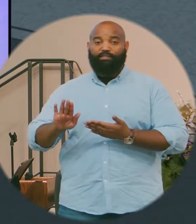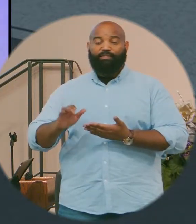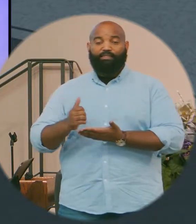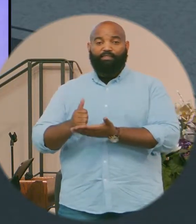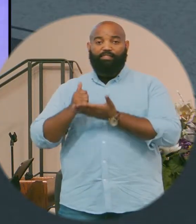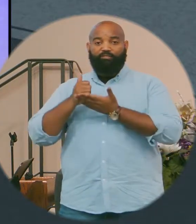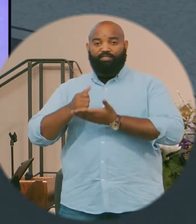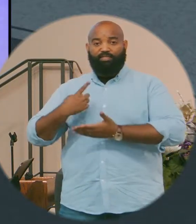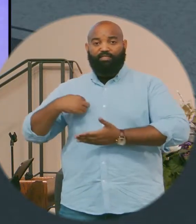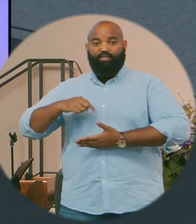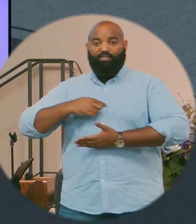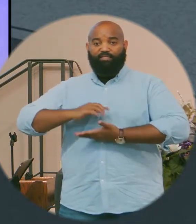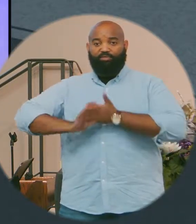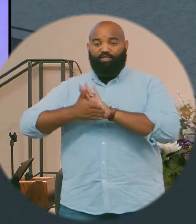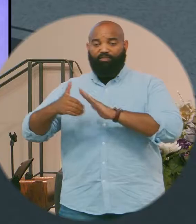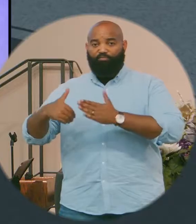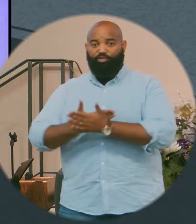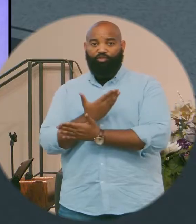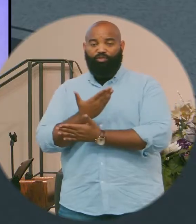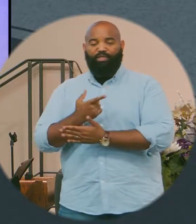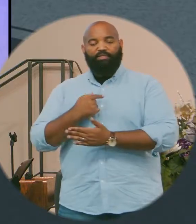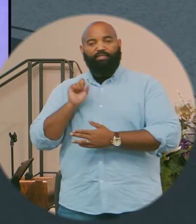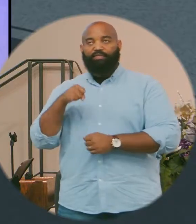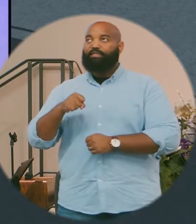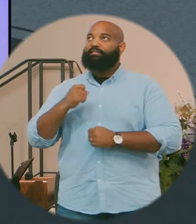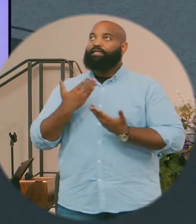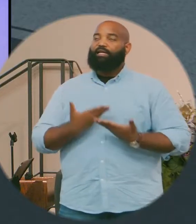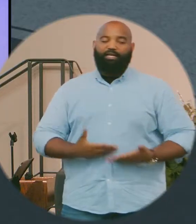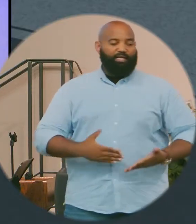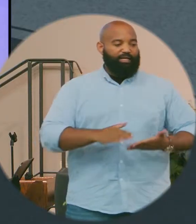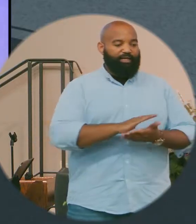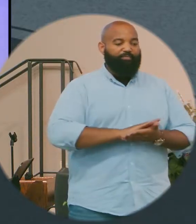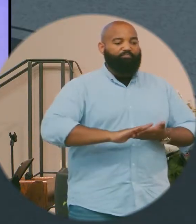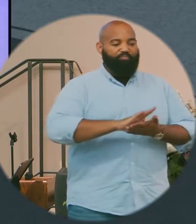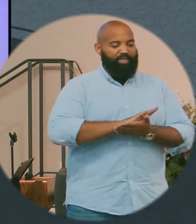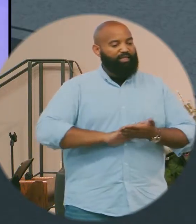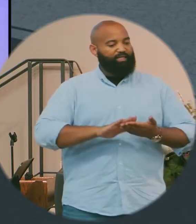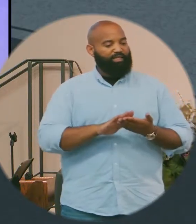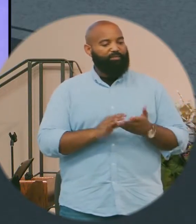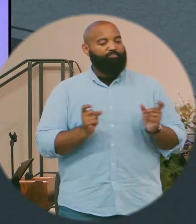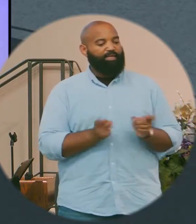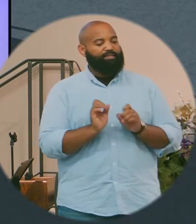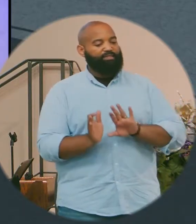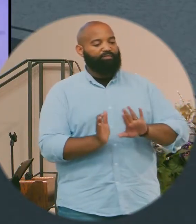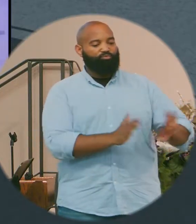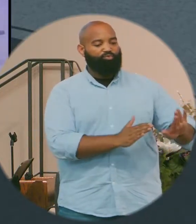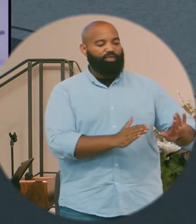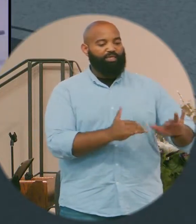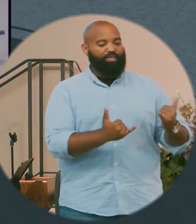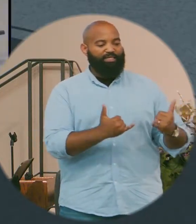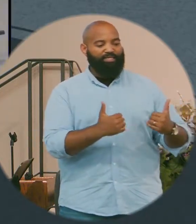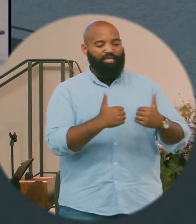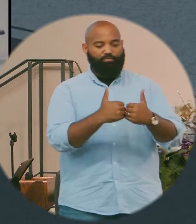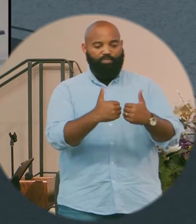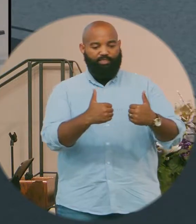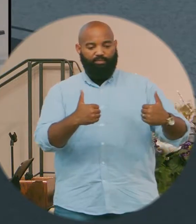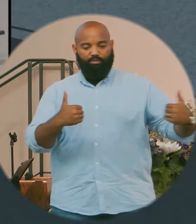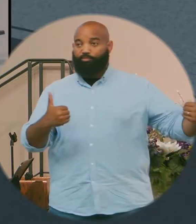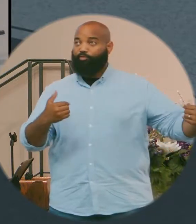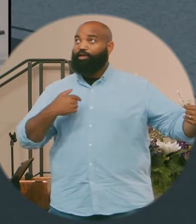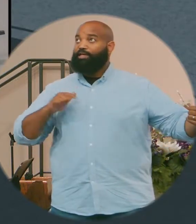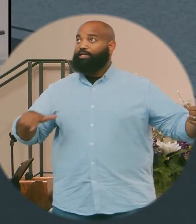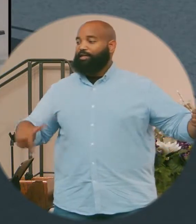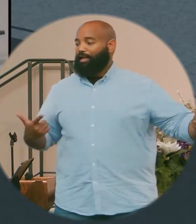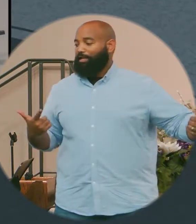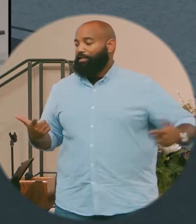out through an intentional process of separation. If you walk towards God,